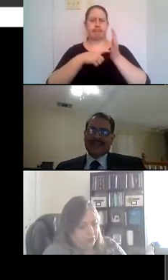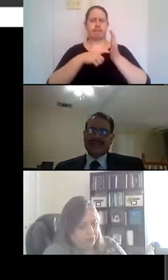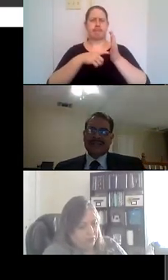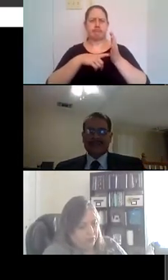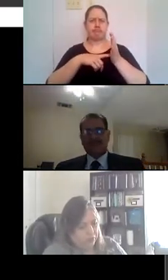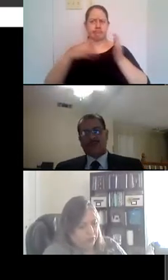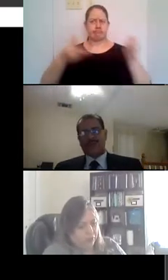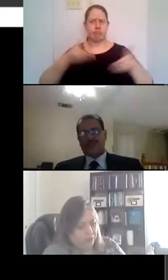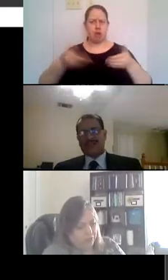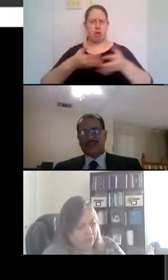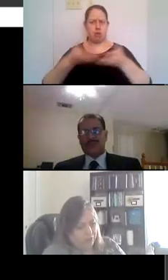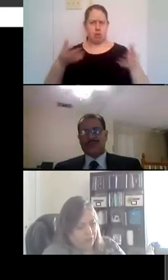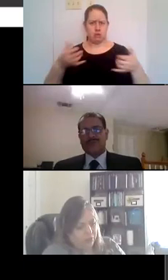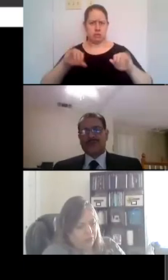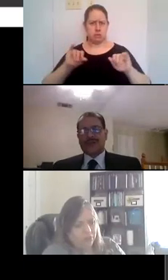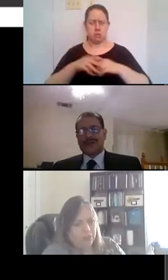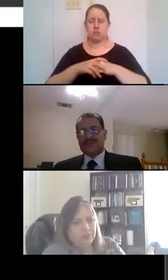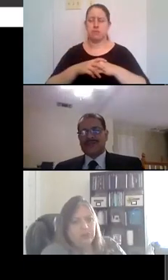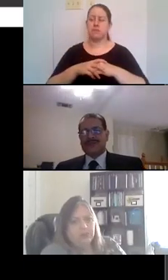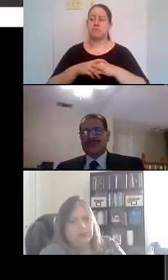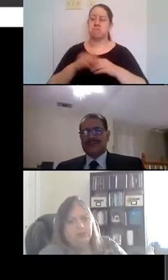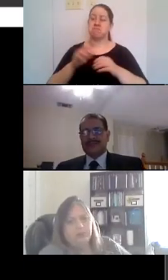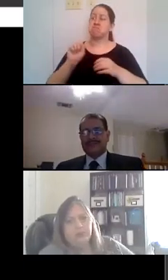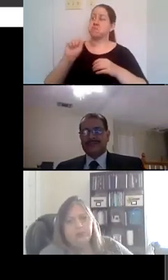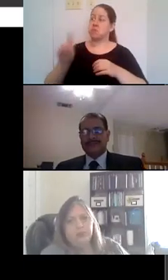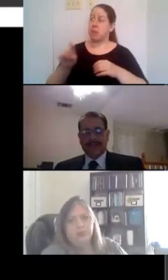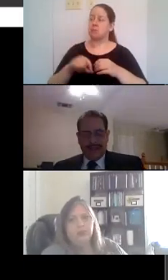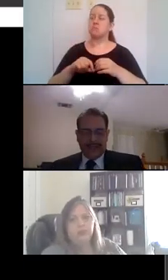one day, we got the approval from TWC.